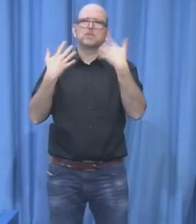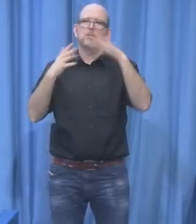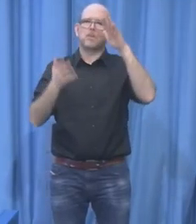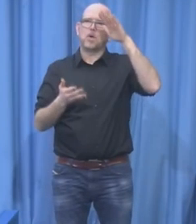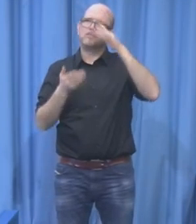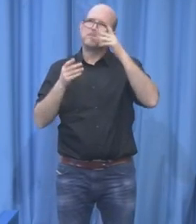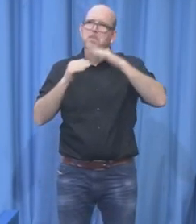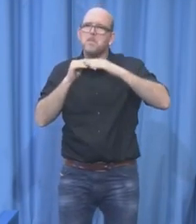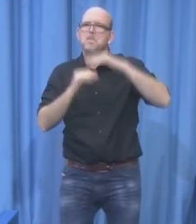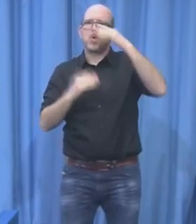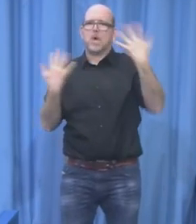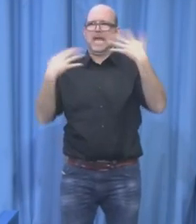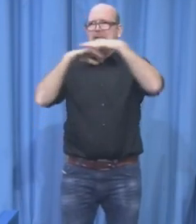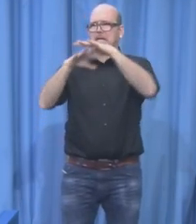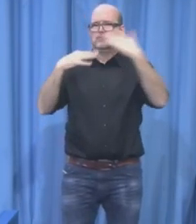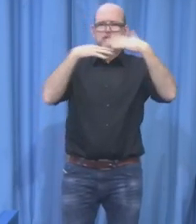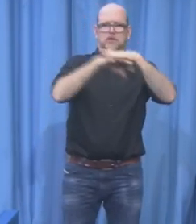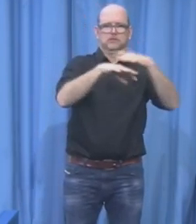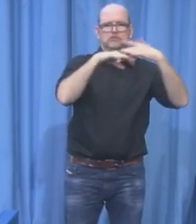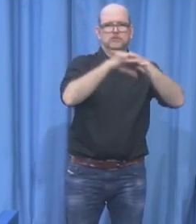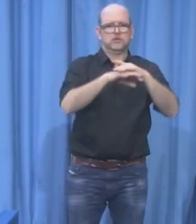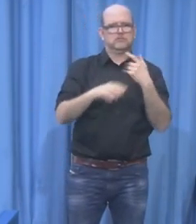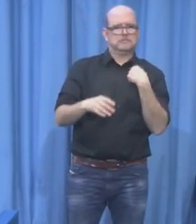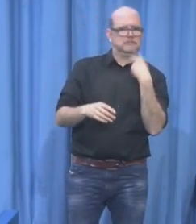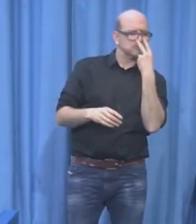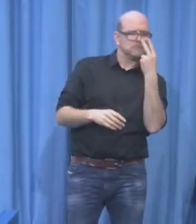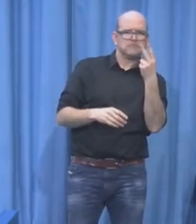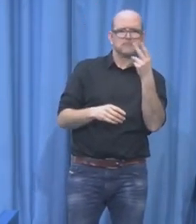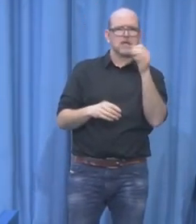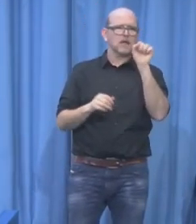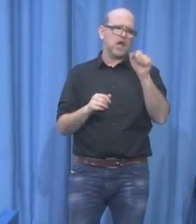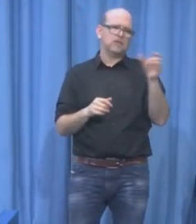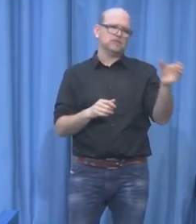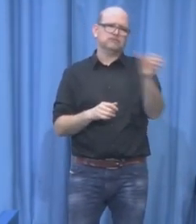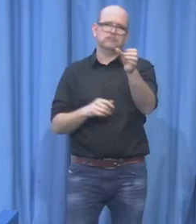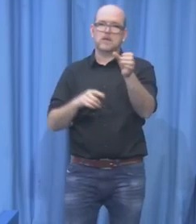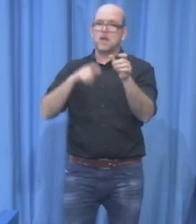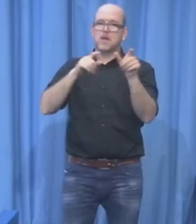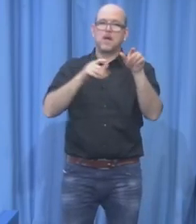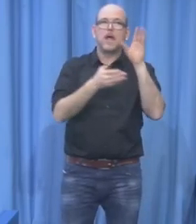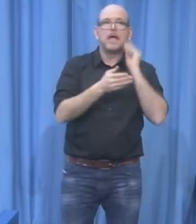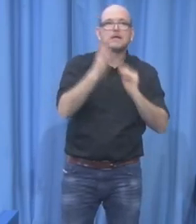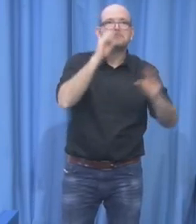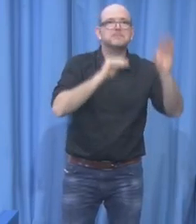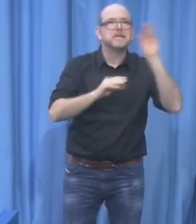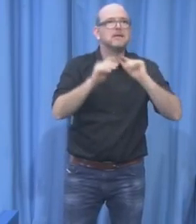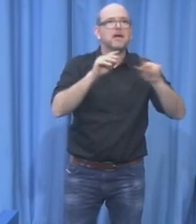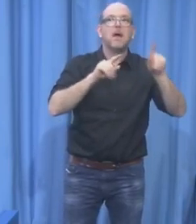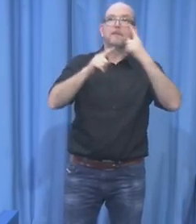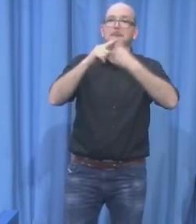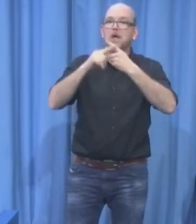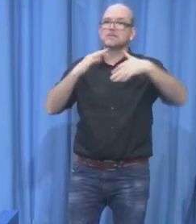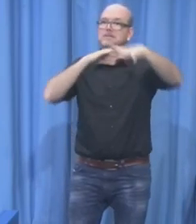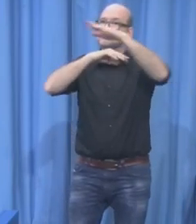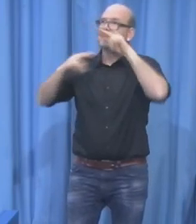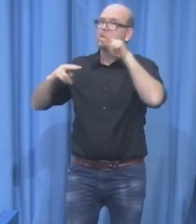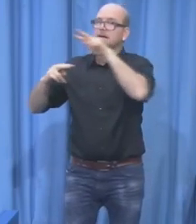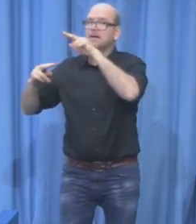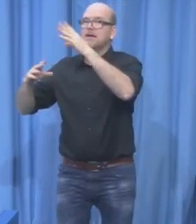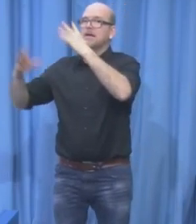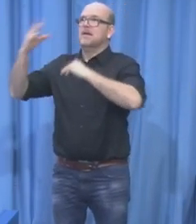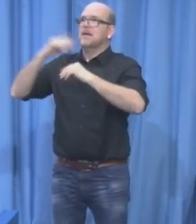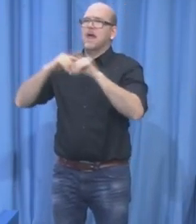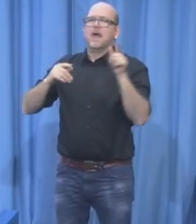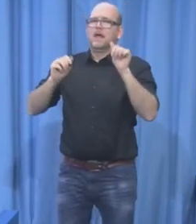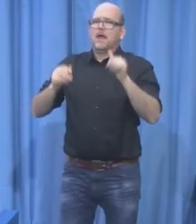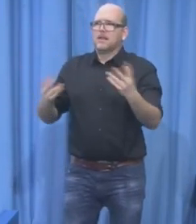school, college, university, whatever the case may be, and they weren't getting work. So part of the reason they weren't getting work was